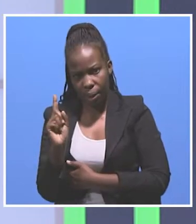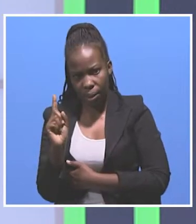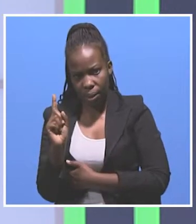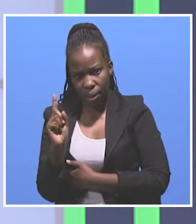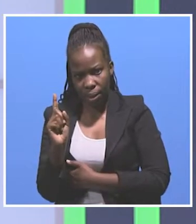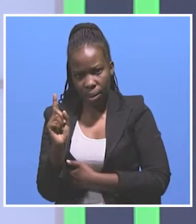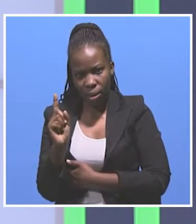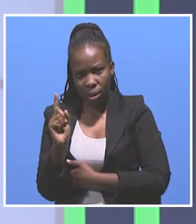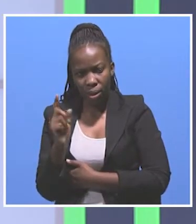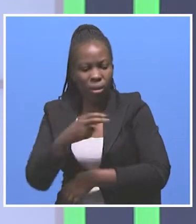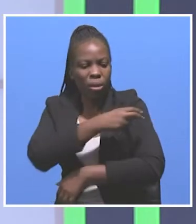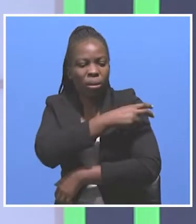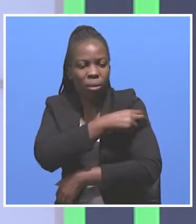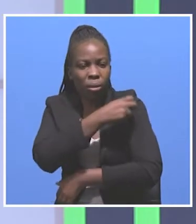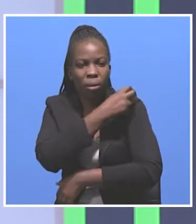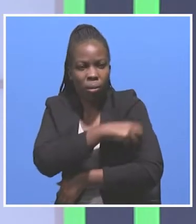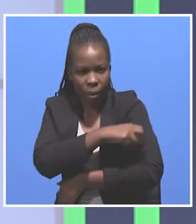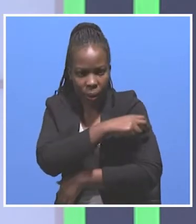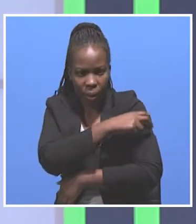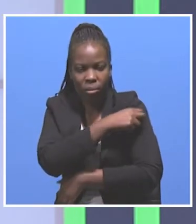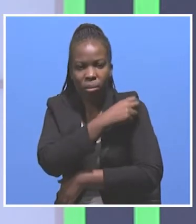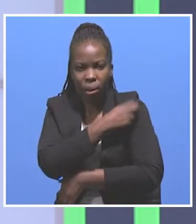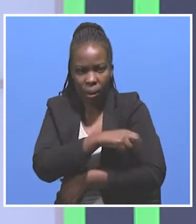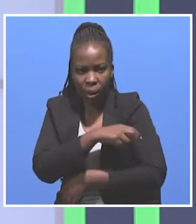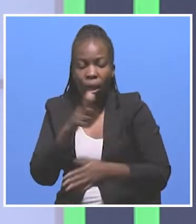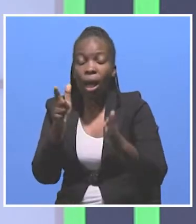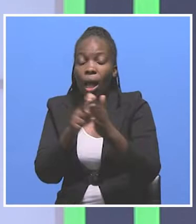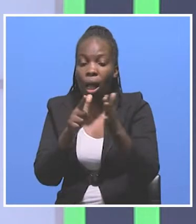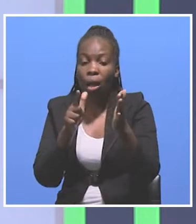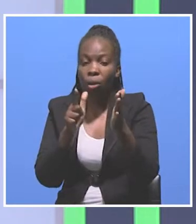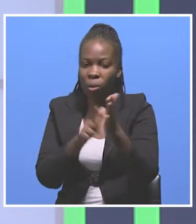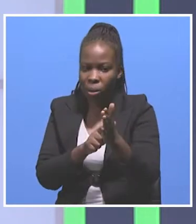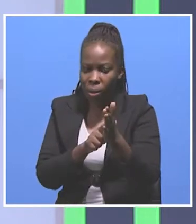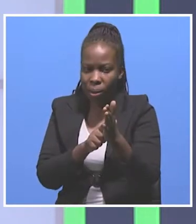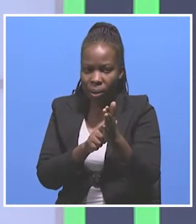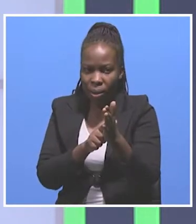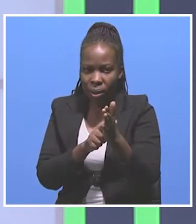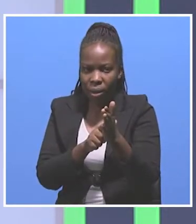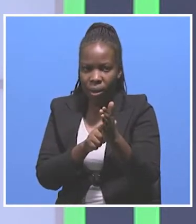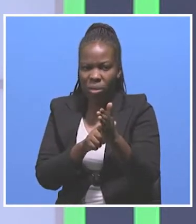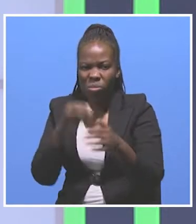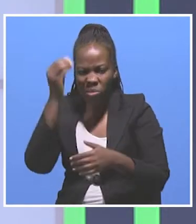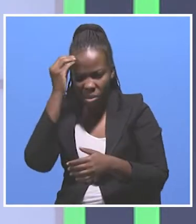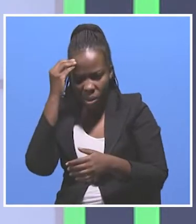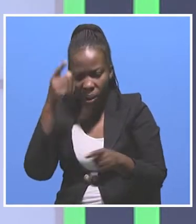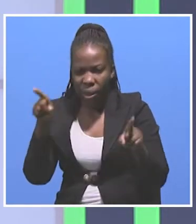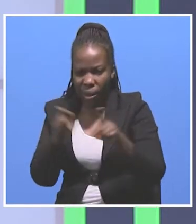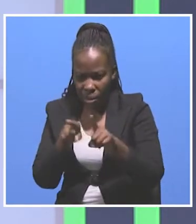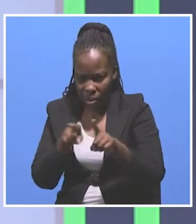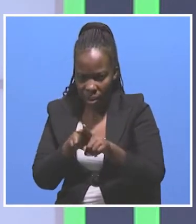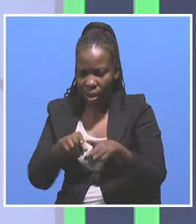health facility. Already the law is taking care of the safety. And that it shall be,